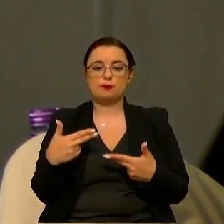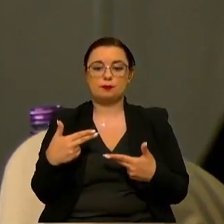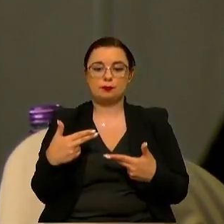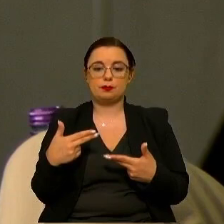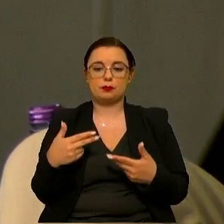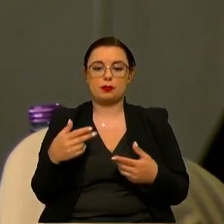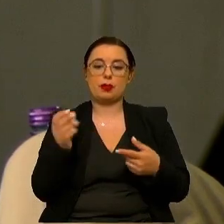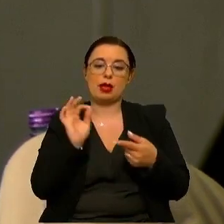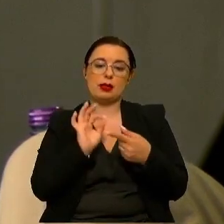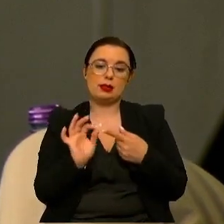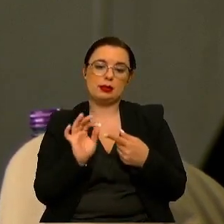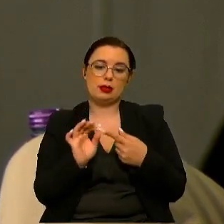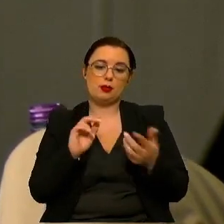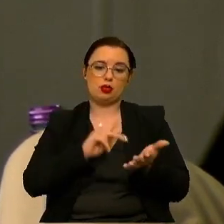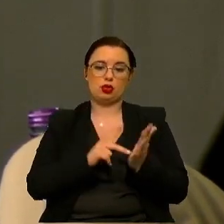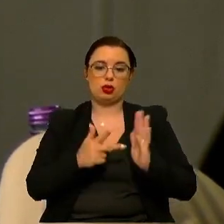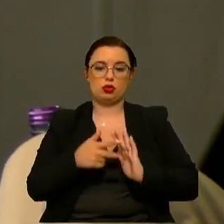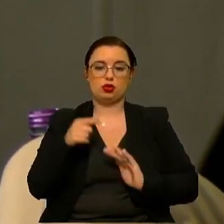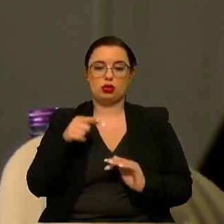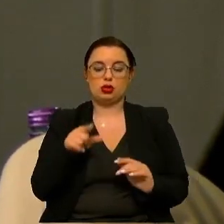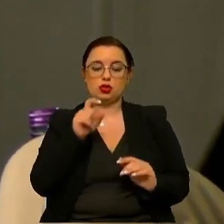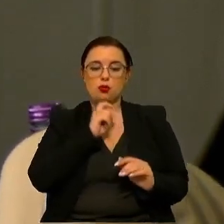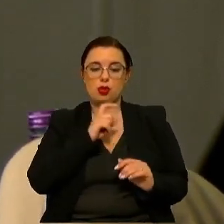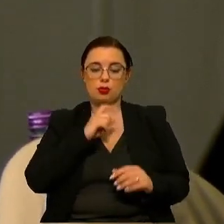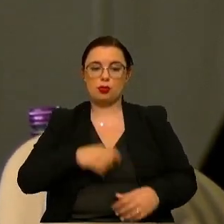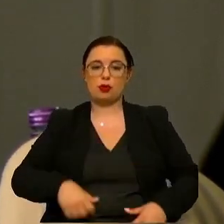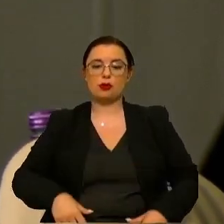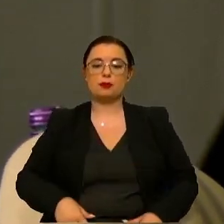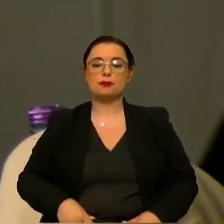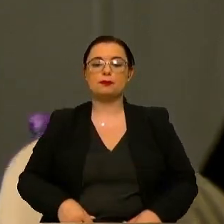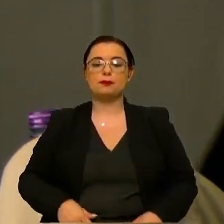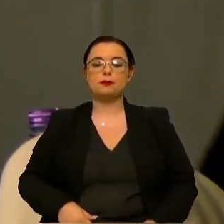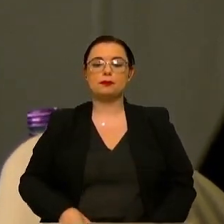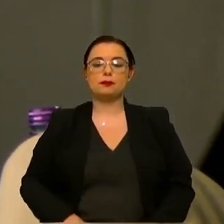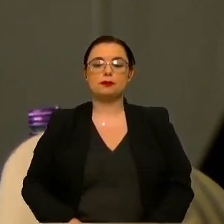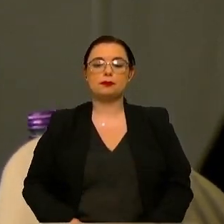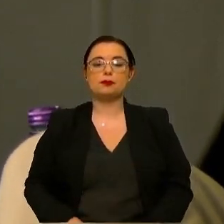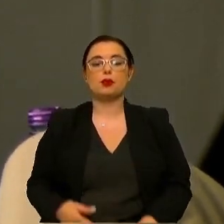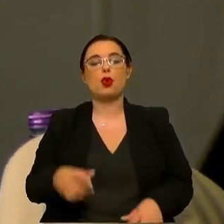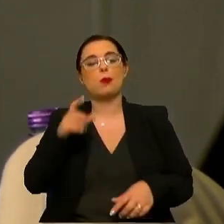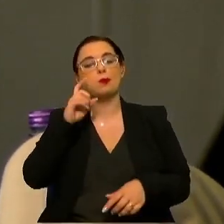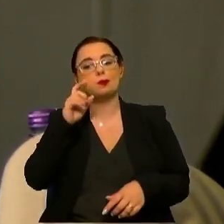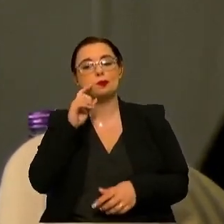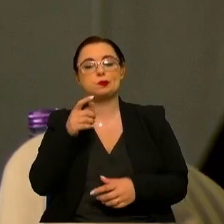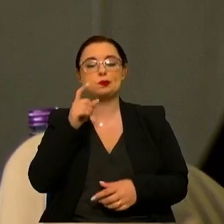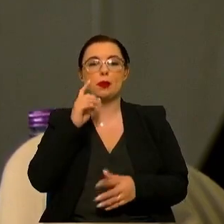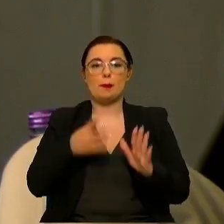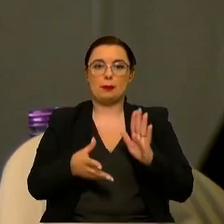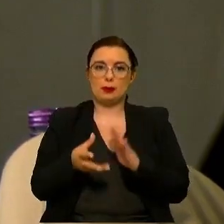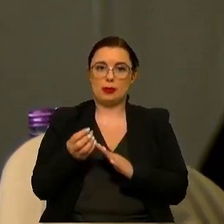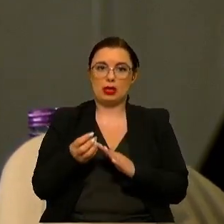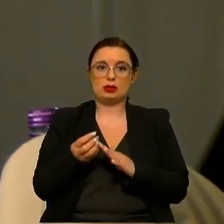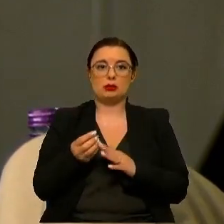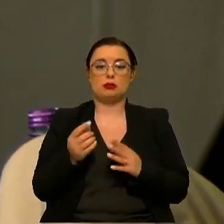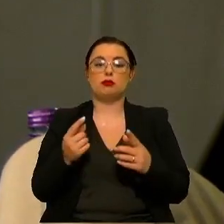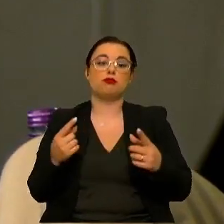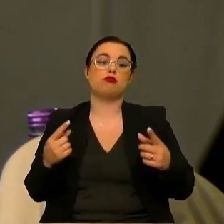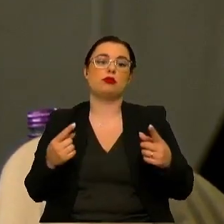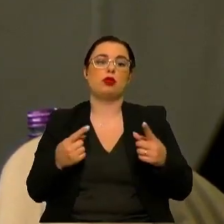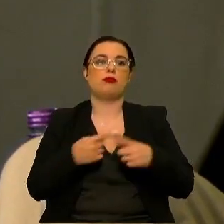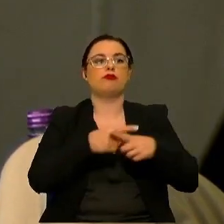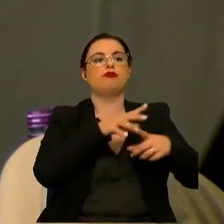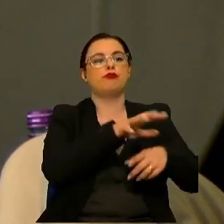infrastructures. And with this type of technology, we can have secure